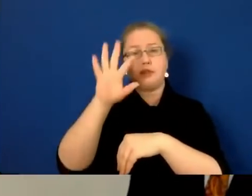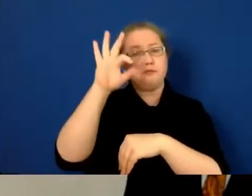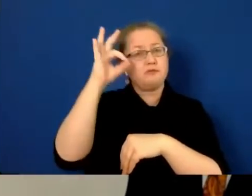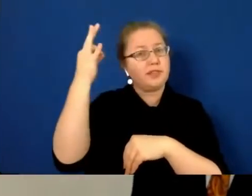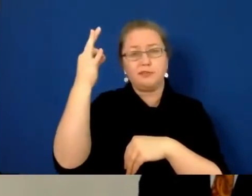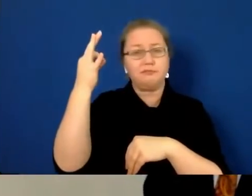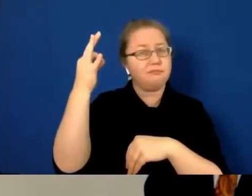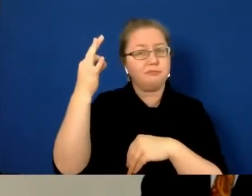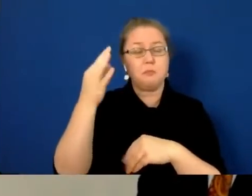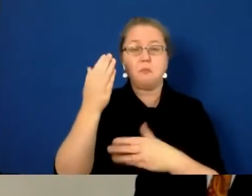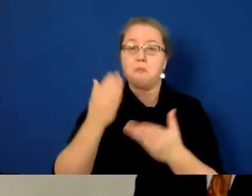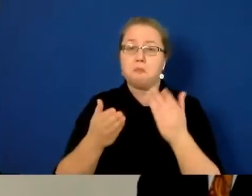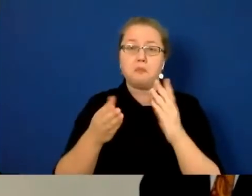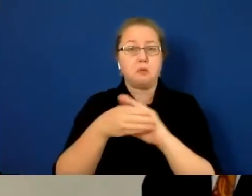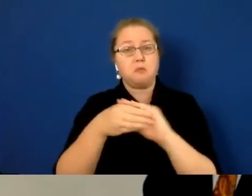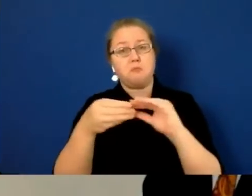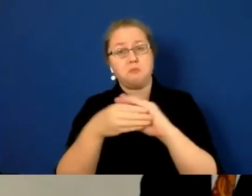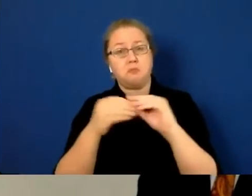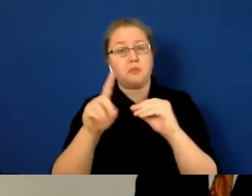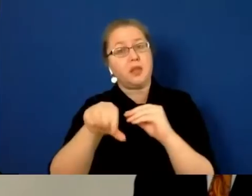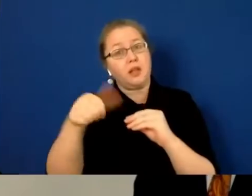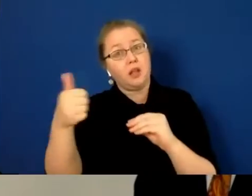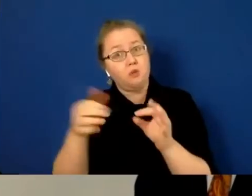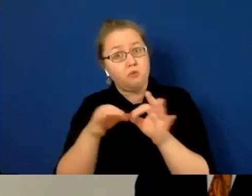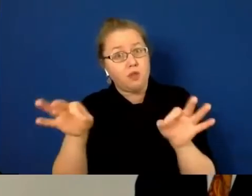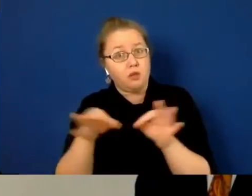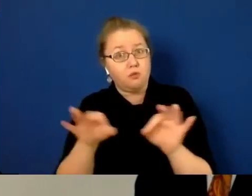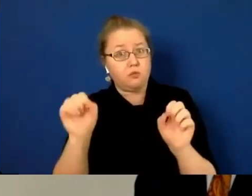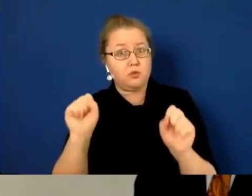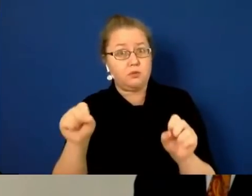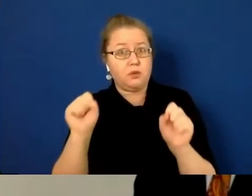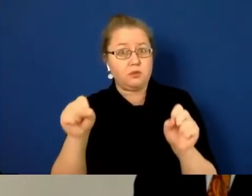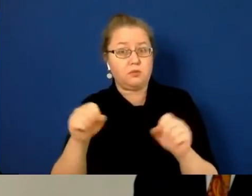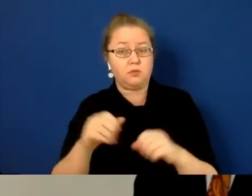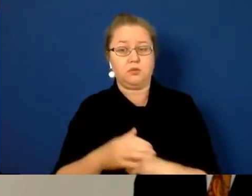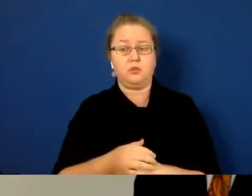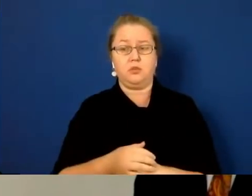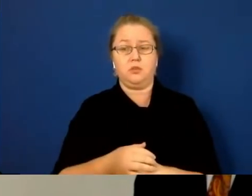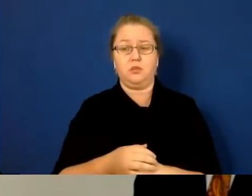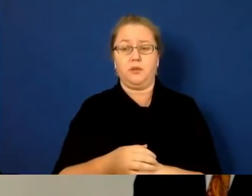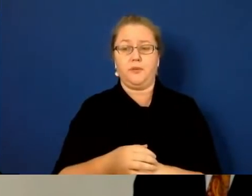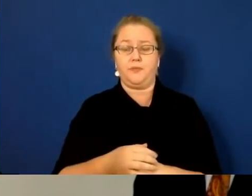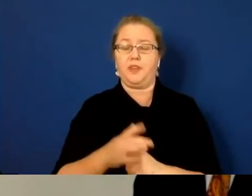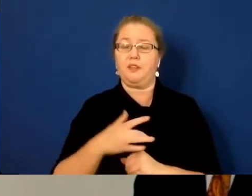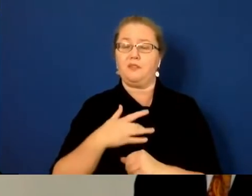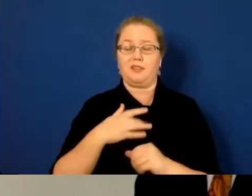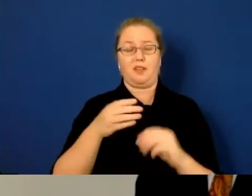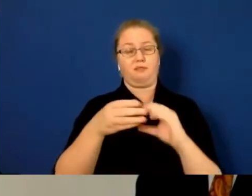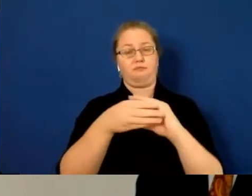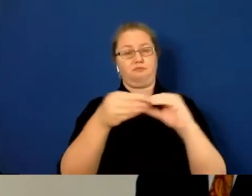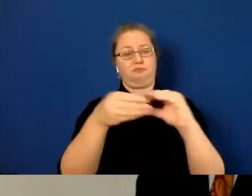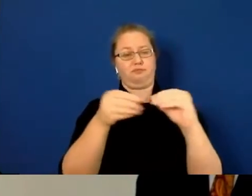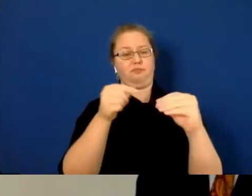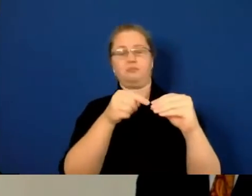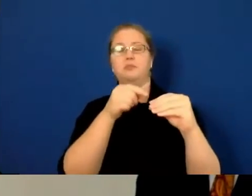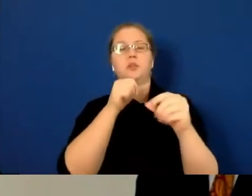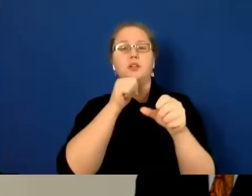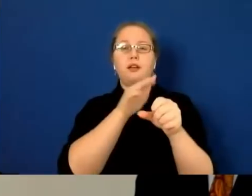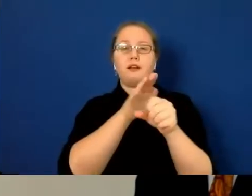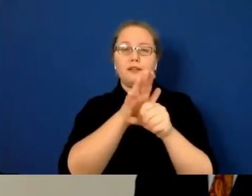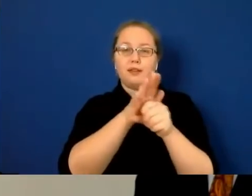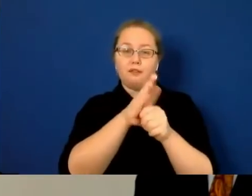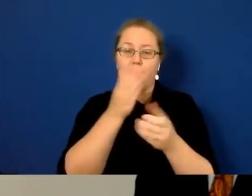to a time when it is safe. Lauren, do you have a follow-up? I do. When it comes